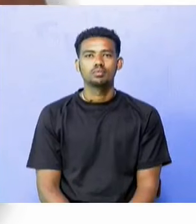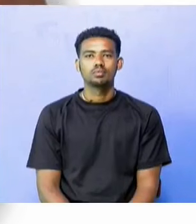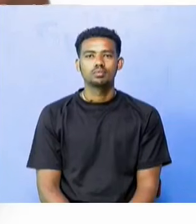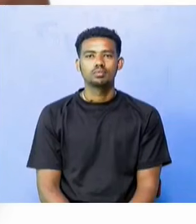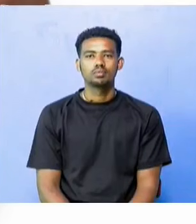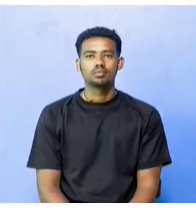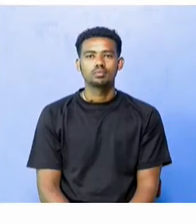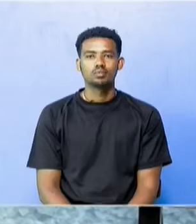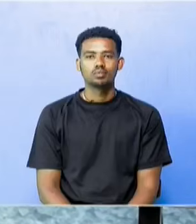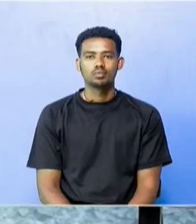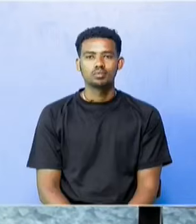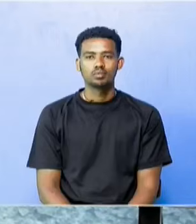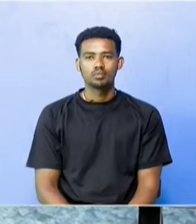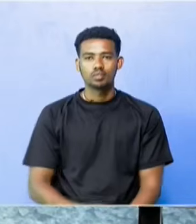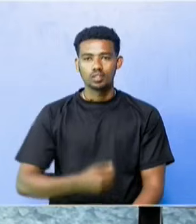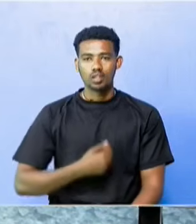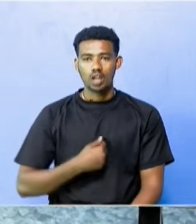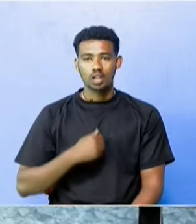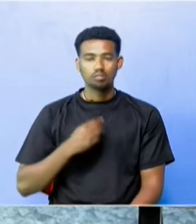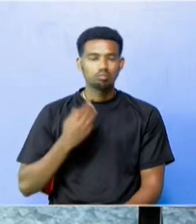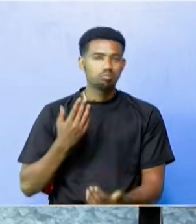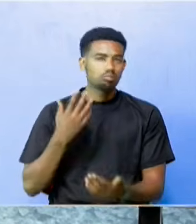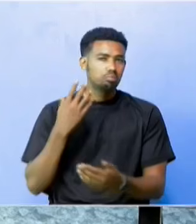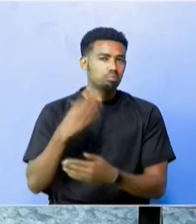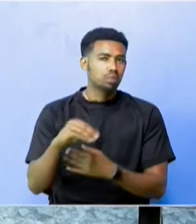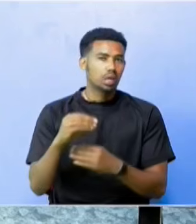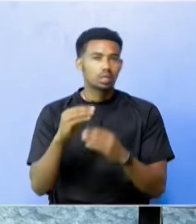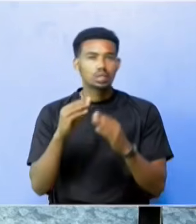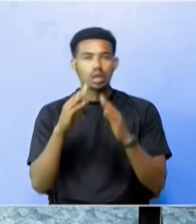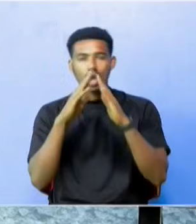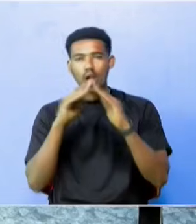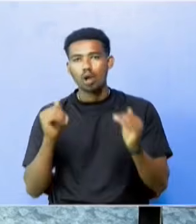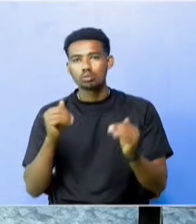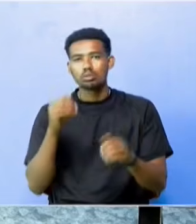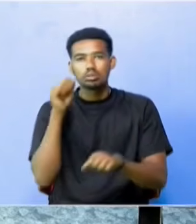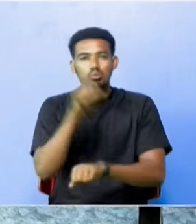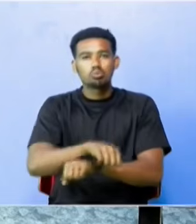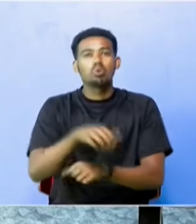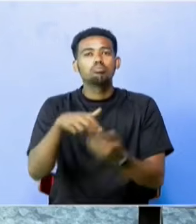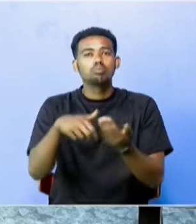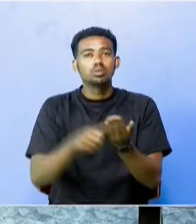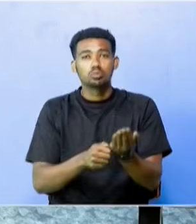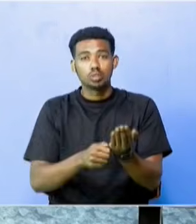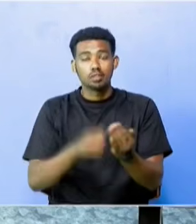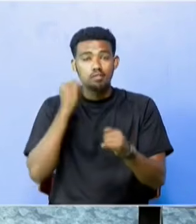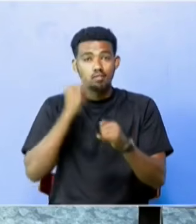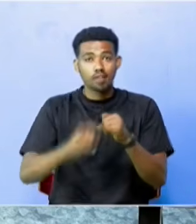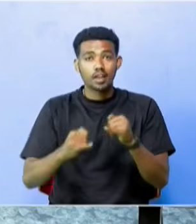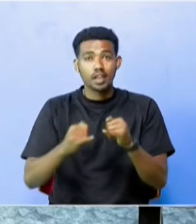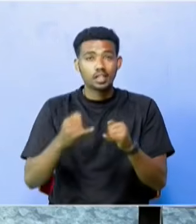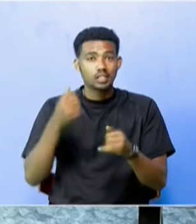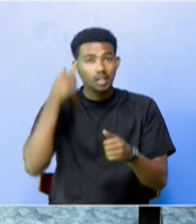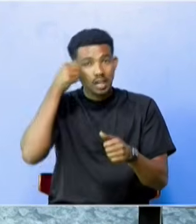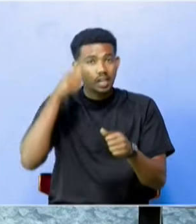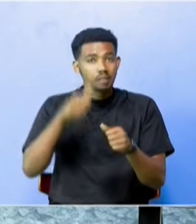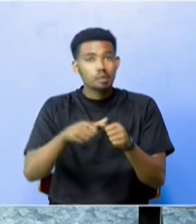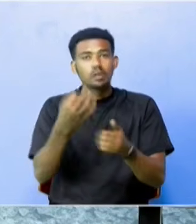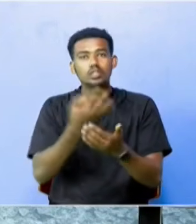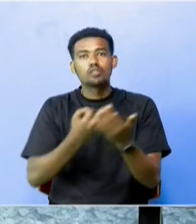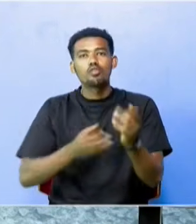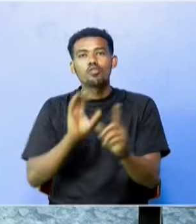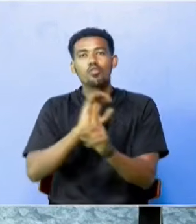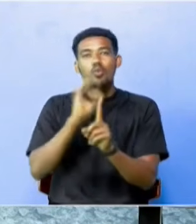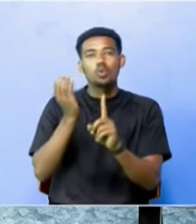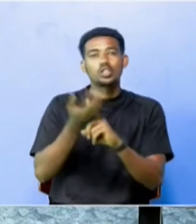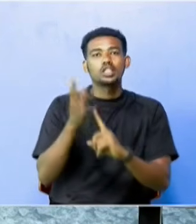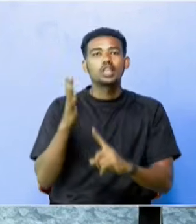You see? I would buy a house if I won a lottery. And then finally, let's remember the form of conditional